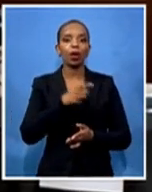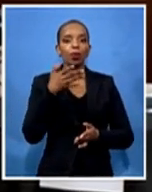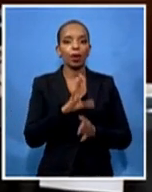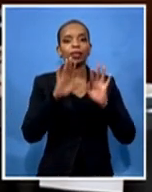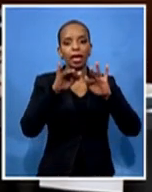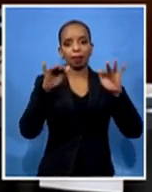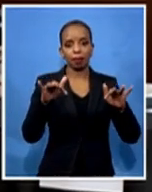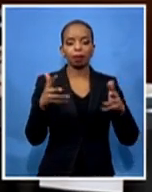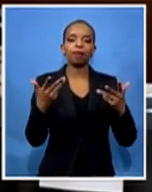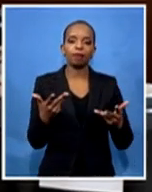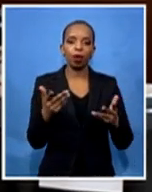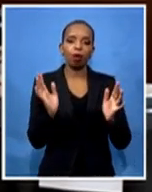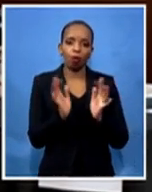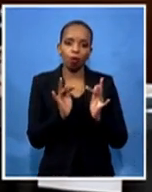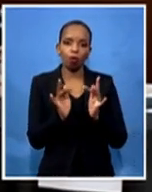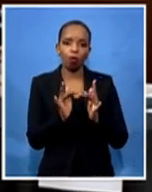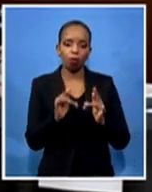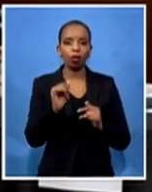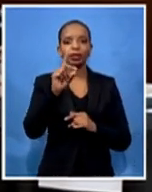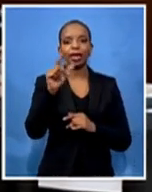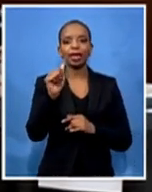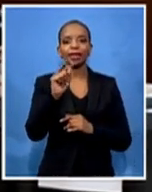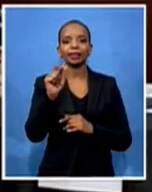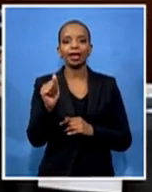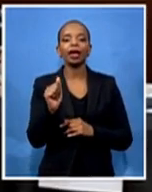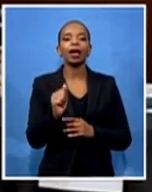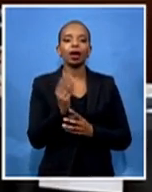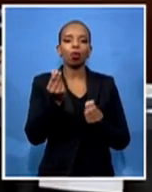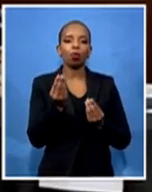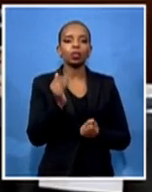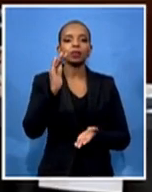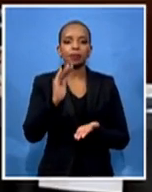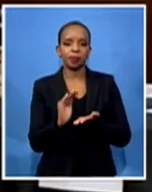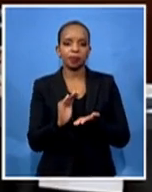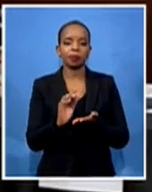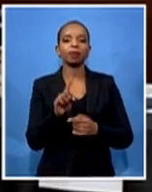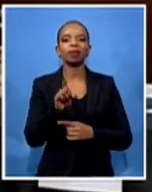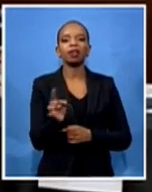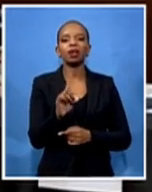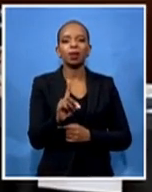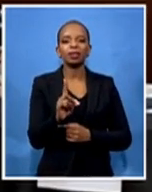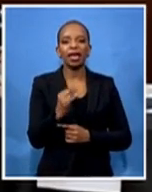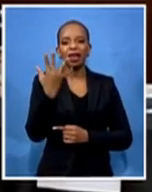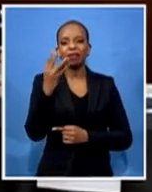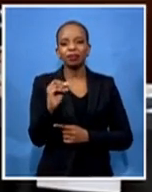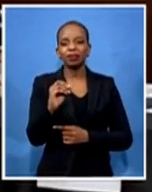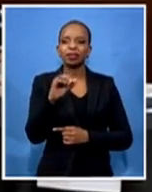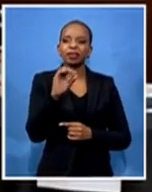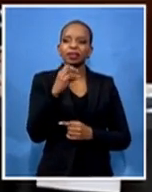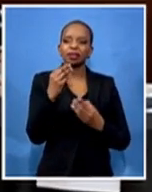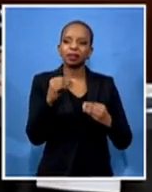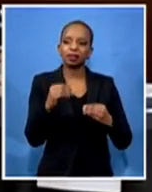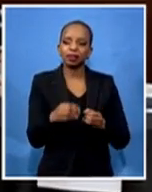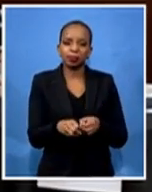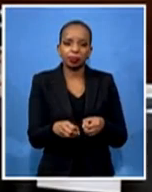secondly, we're targeting to have at least a minimum of 50 SMMEs running around selling data And then in that way, we'll be able to create a lot